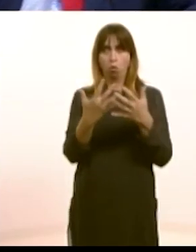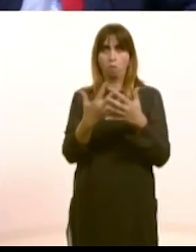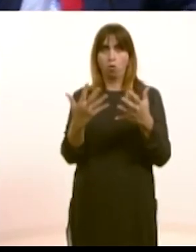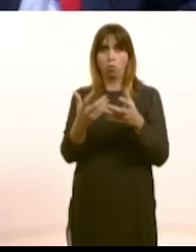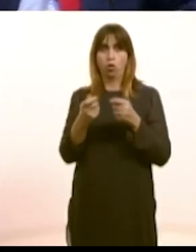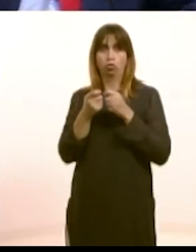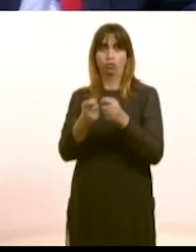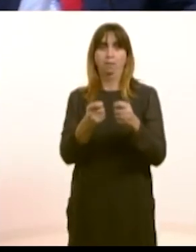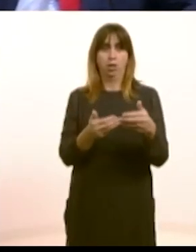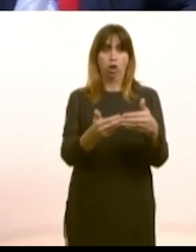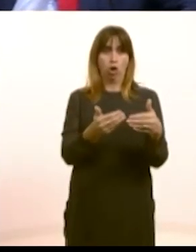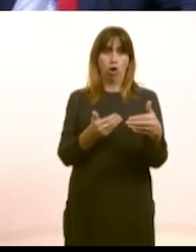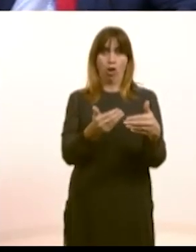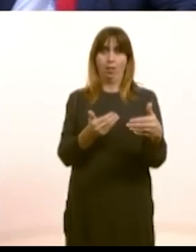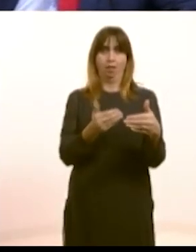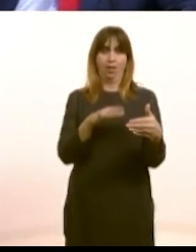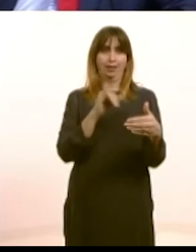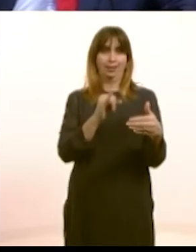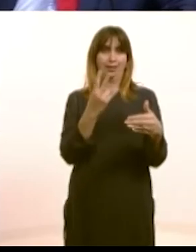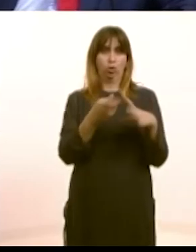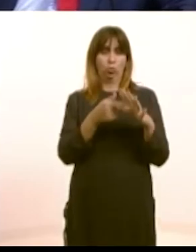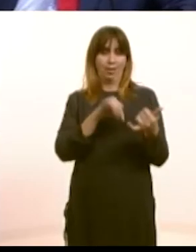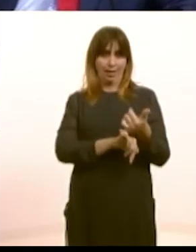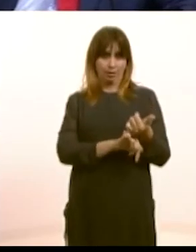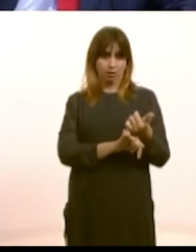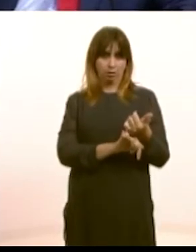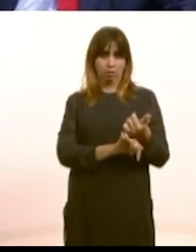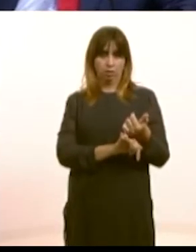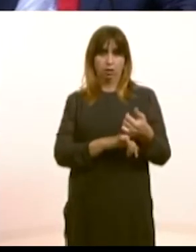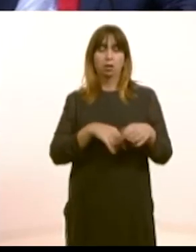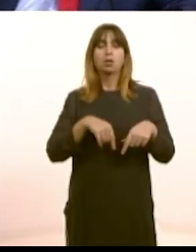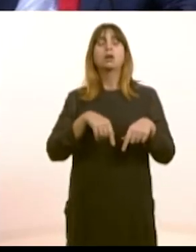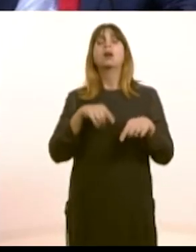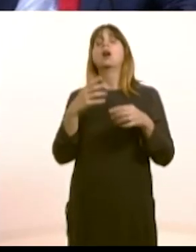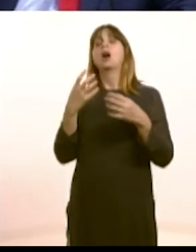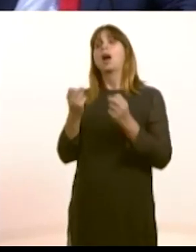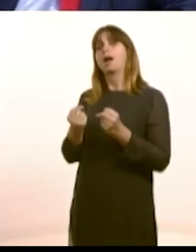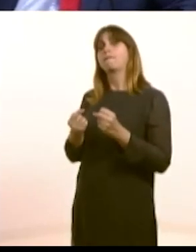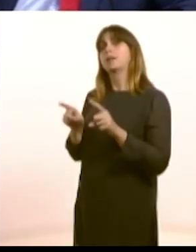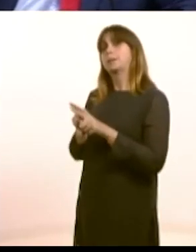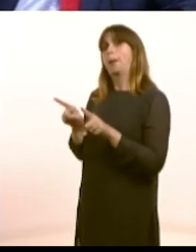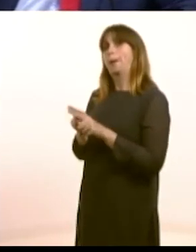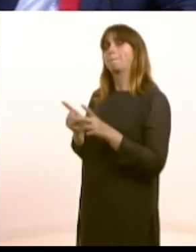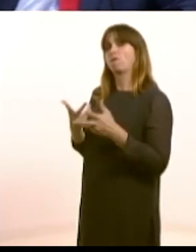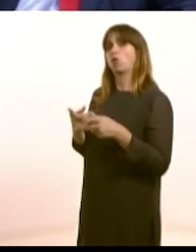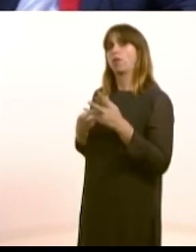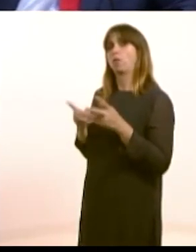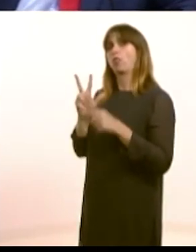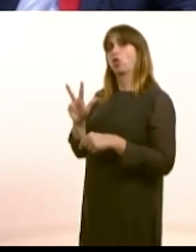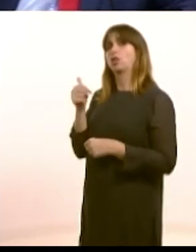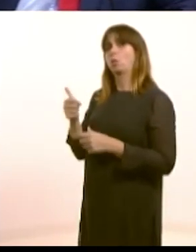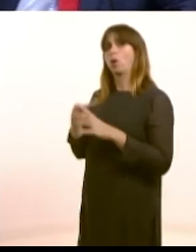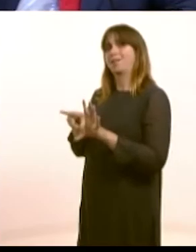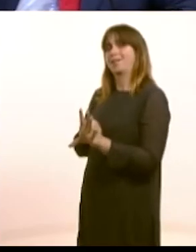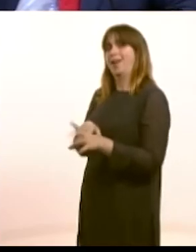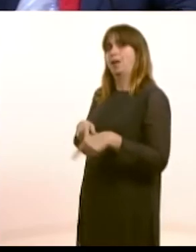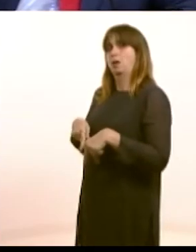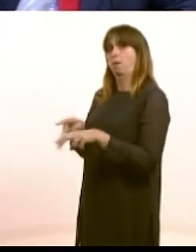treatment within the target time of for 62-day, the 62-day pathway of cancer. The same thing applies for the 31-day